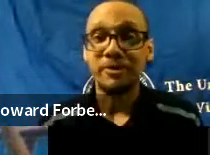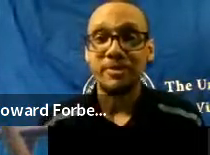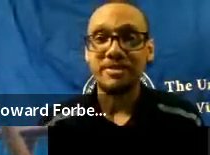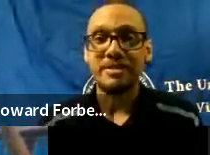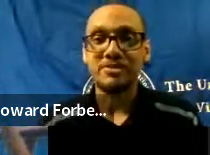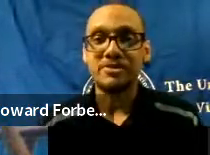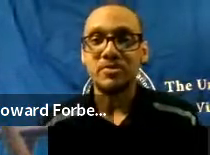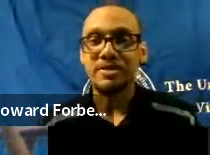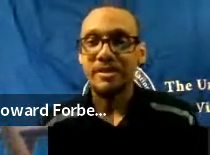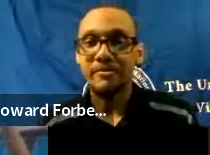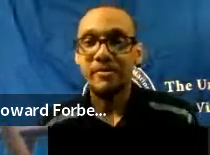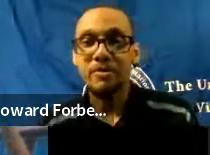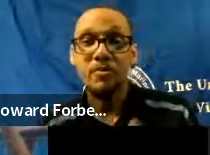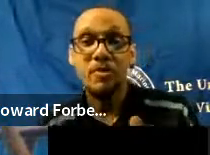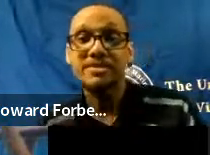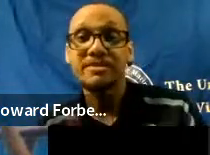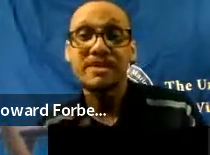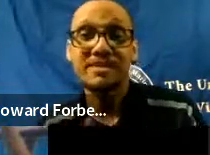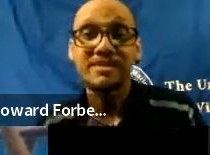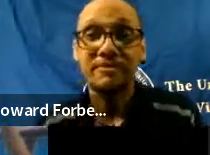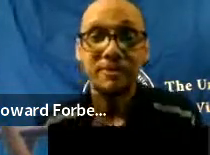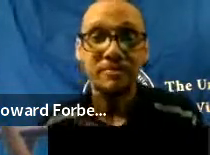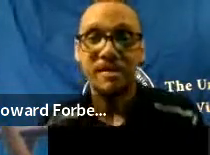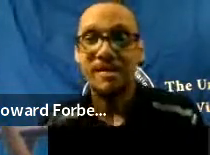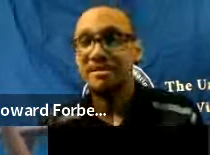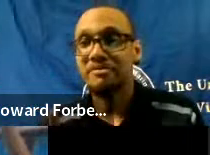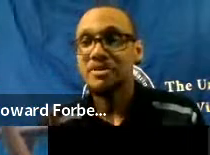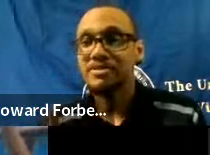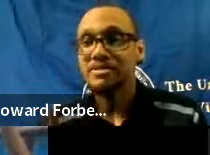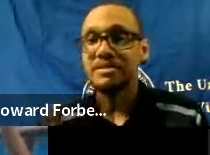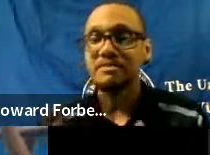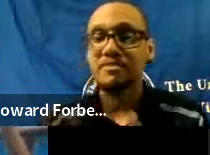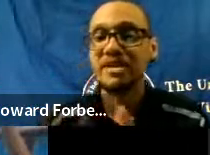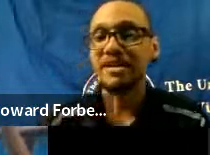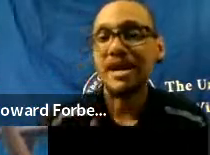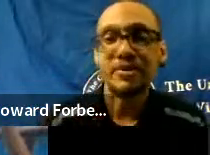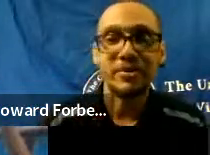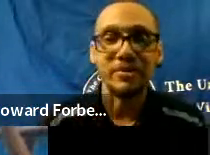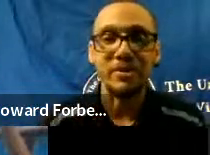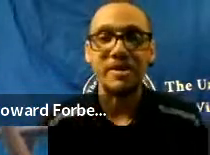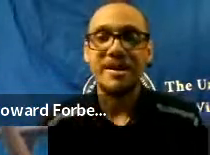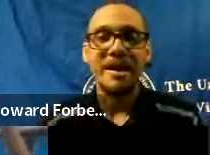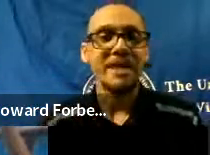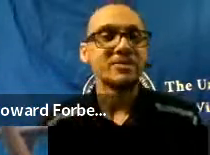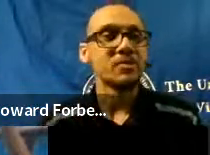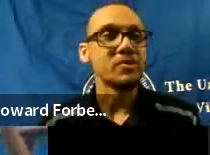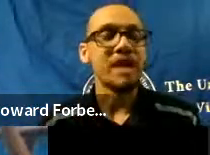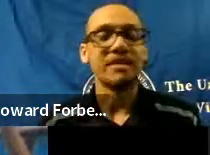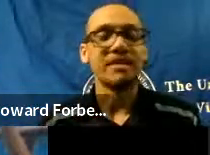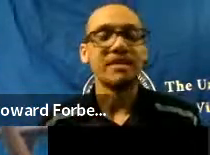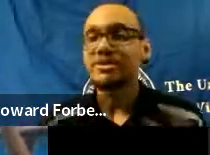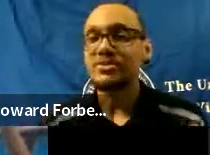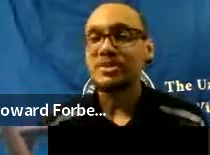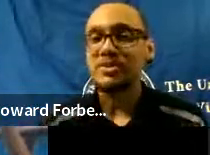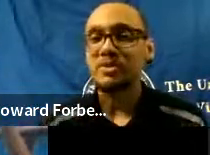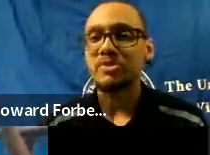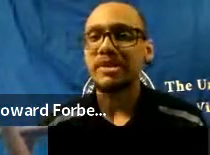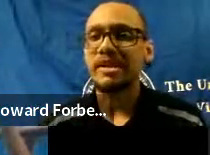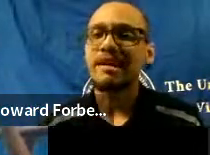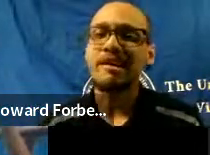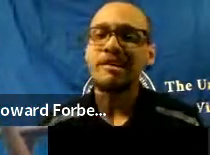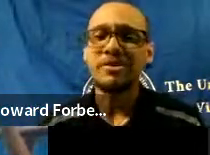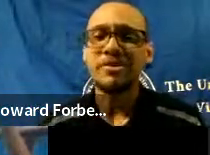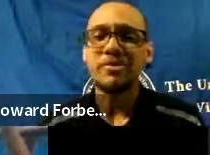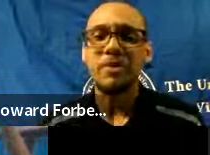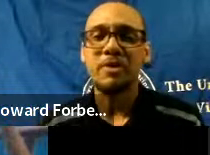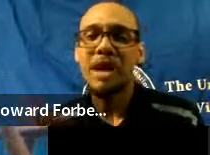marine invertebrates. And so we'd talk about, well, what's a cephalopod and what's a echinoderm? And so a lot of the students would be